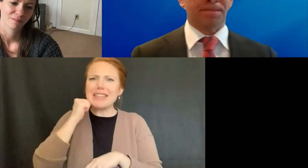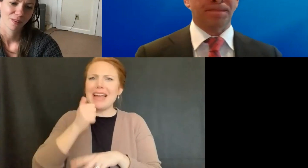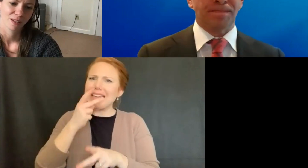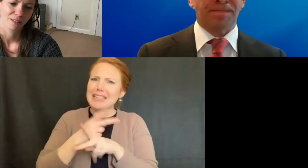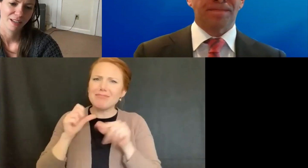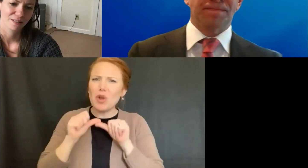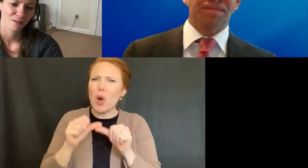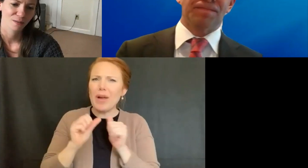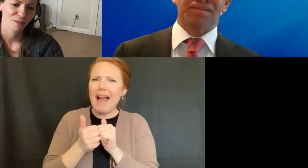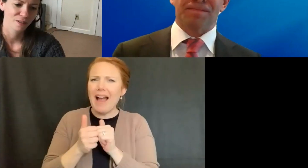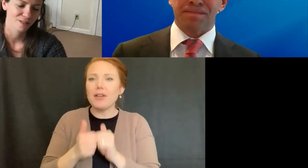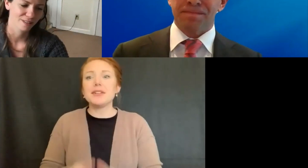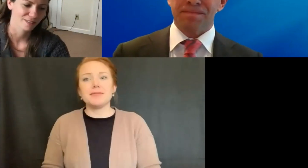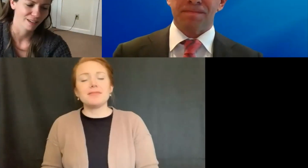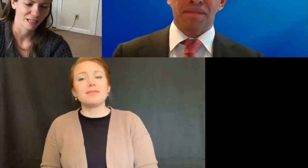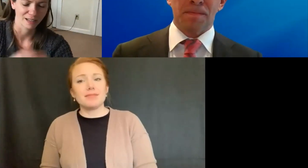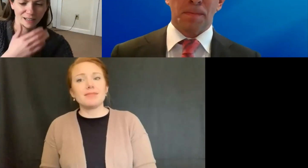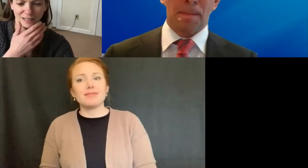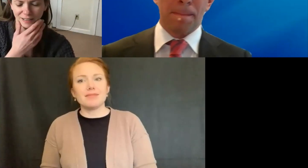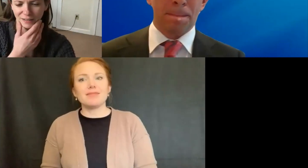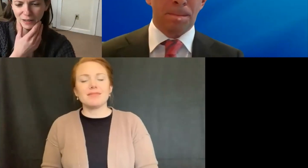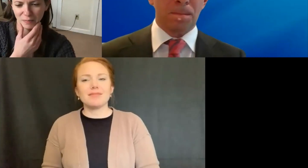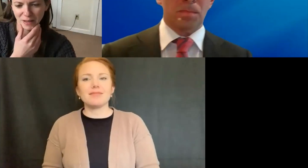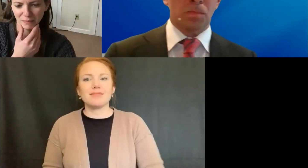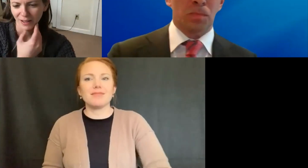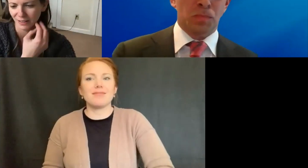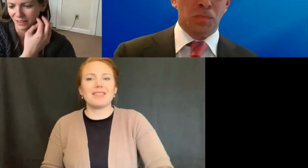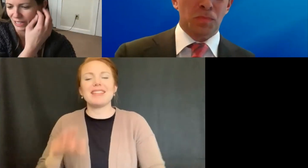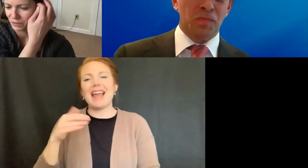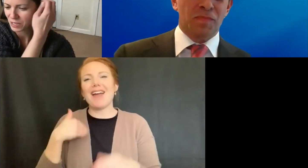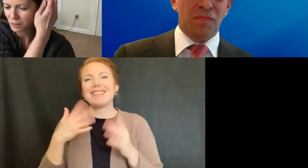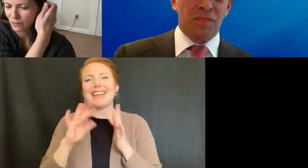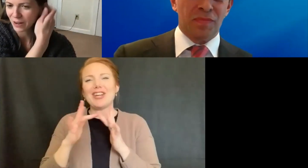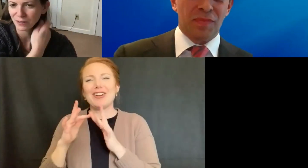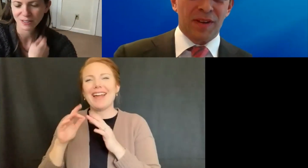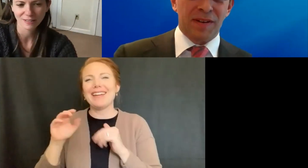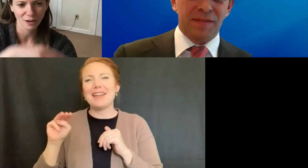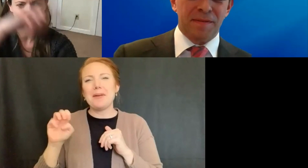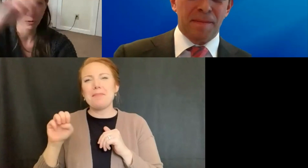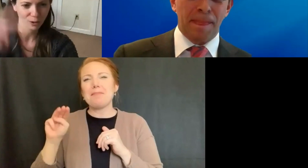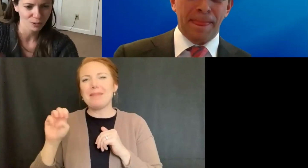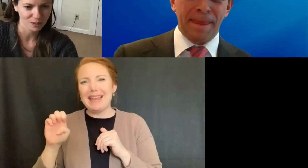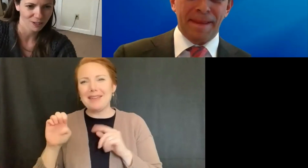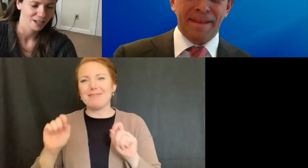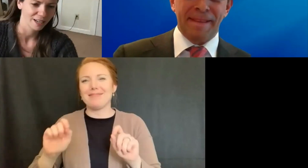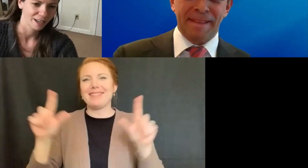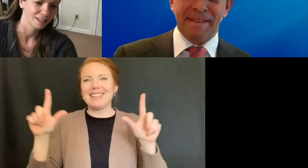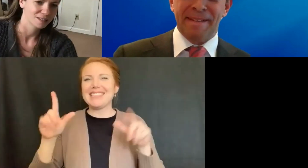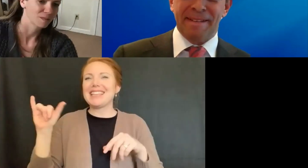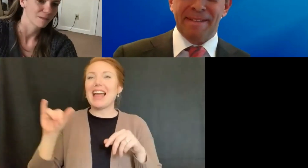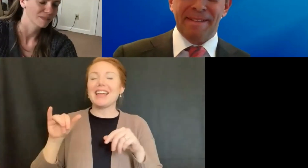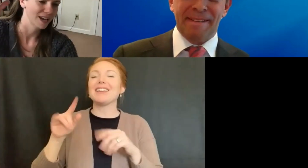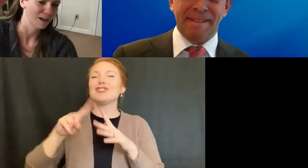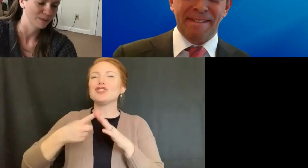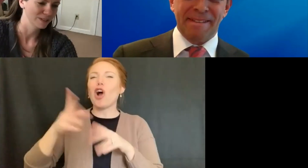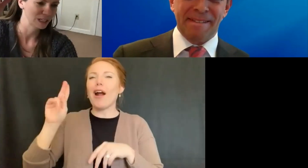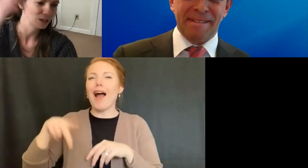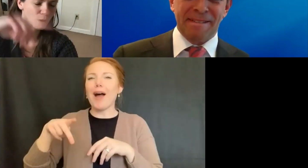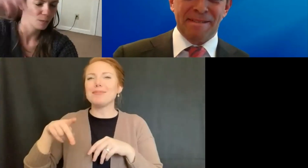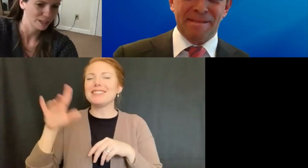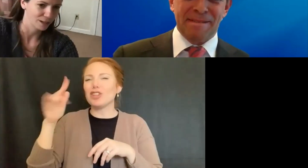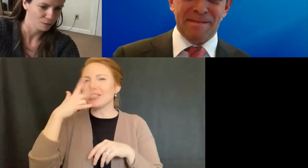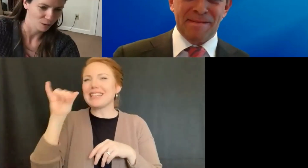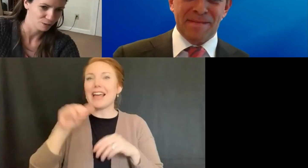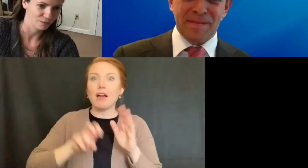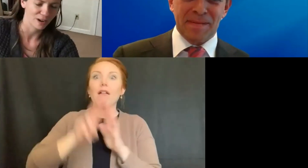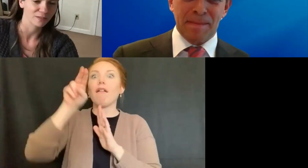this? Yeah, so there's this internet meme that, startup founders, it's like a roller coaster. And sometimes that happens, like you go